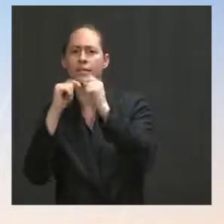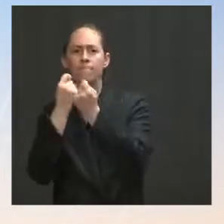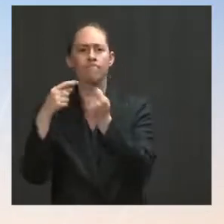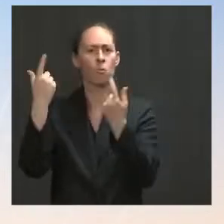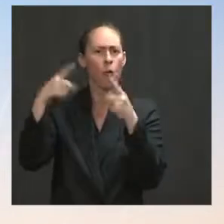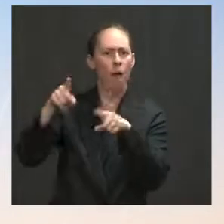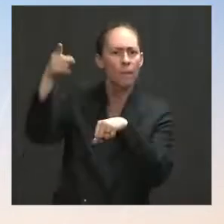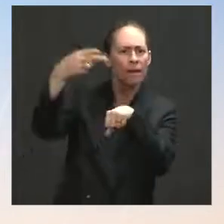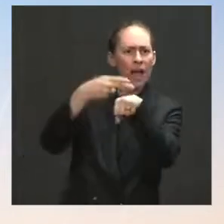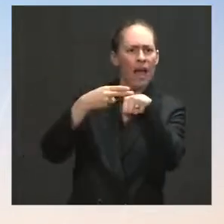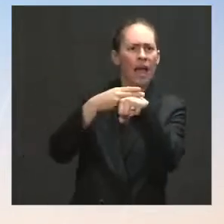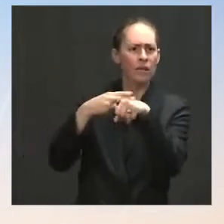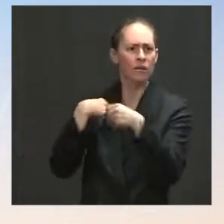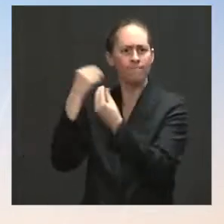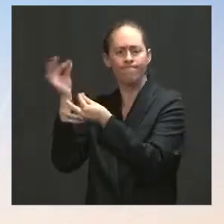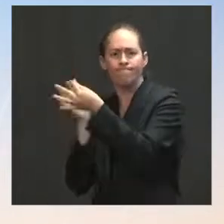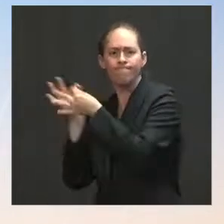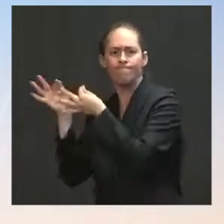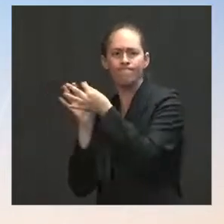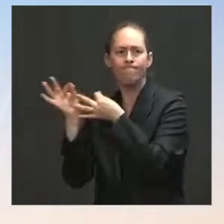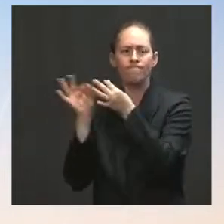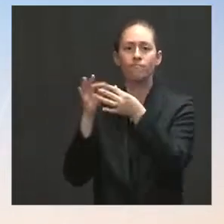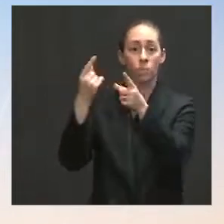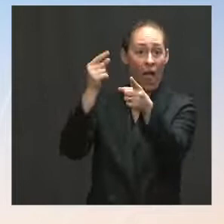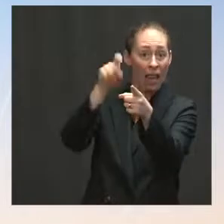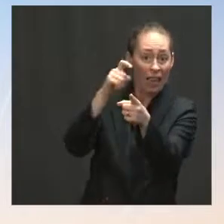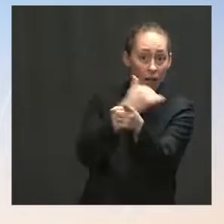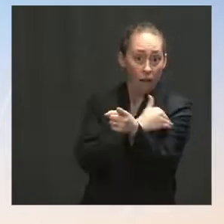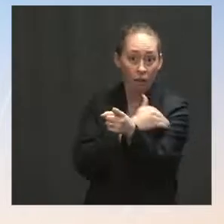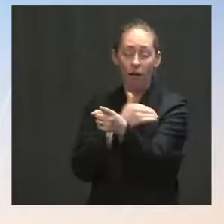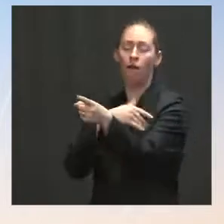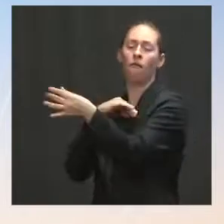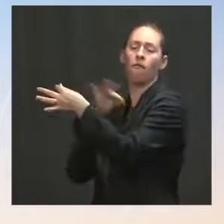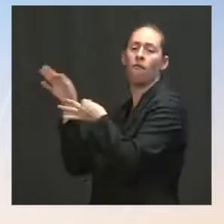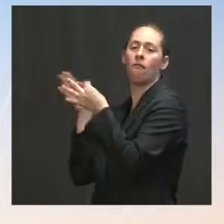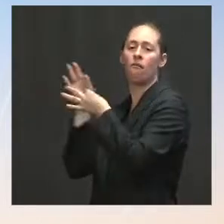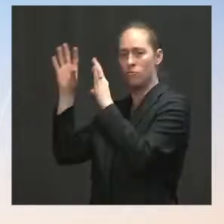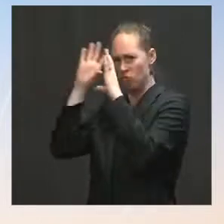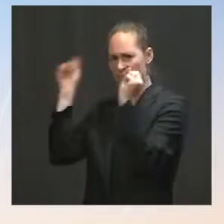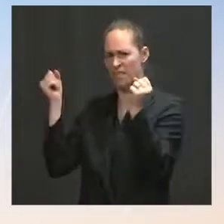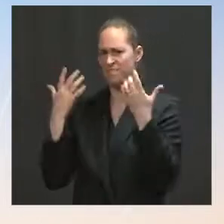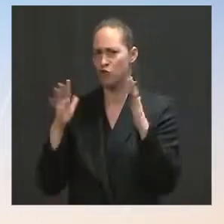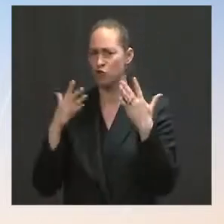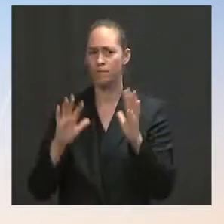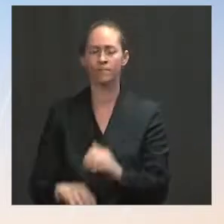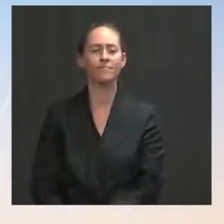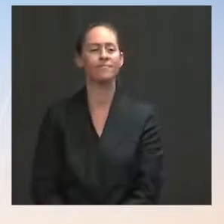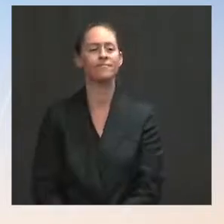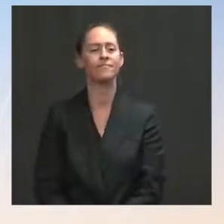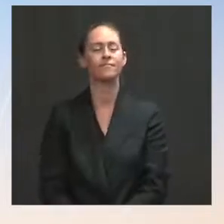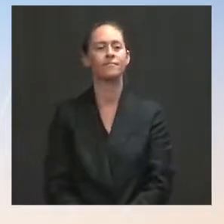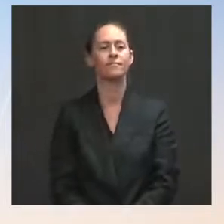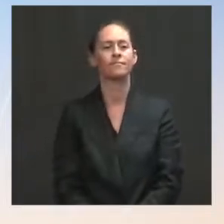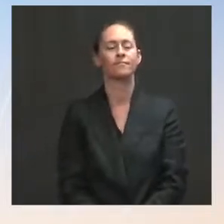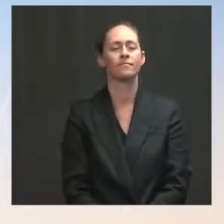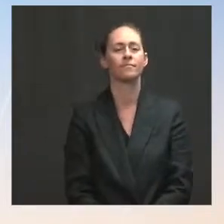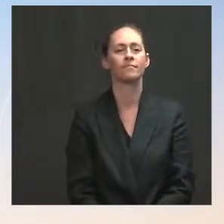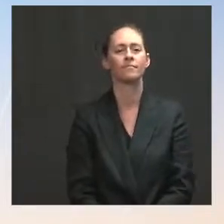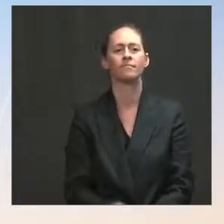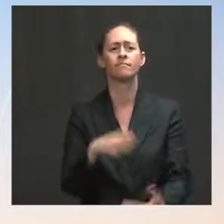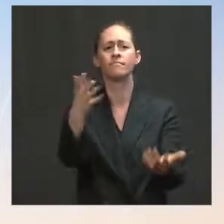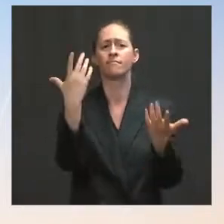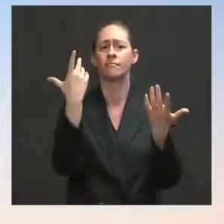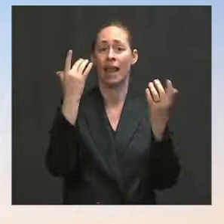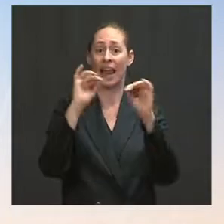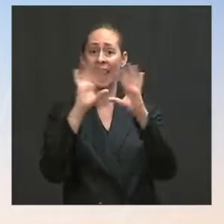help. What was clear from their visit also, what was not clear is what the future of political leadership